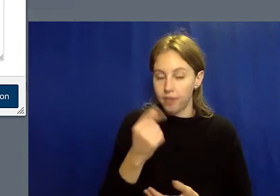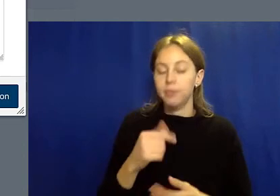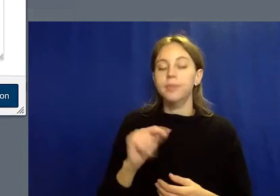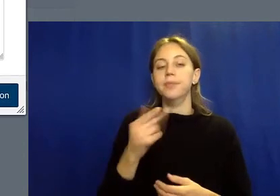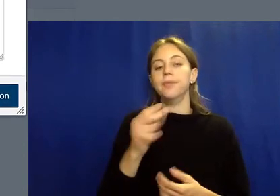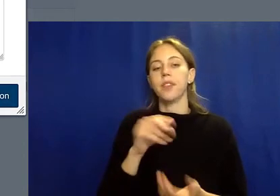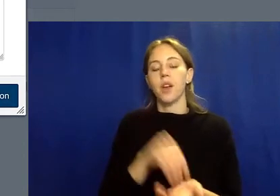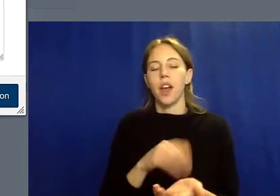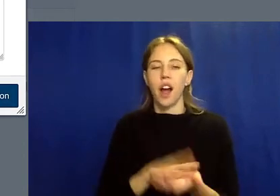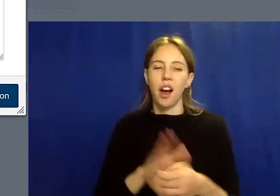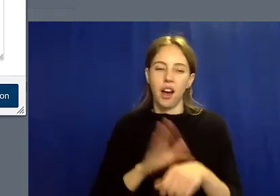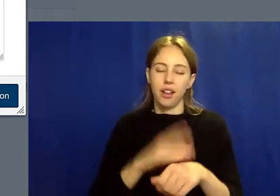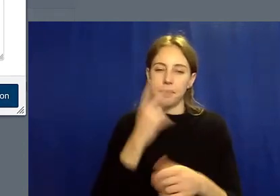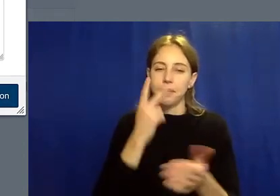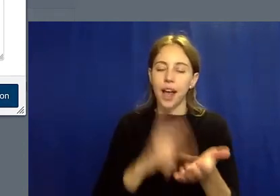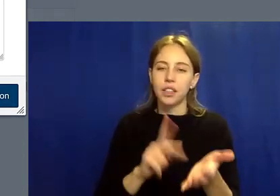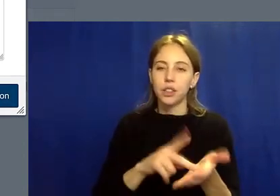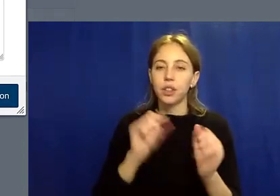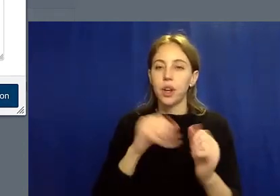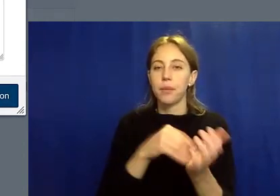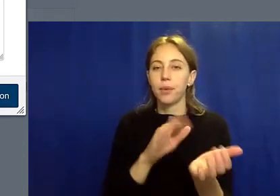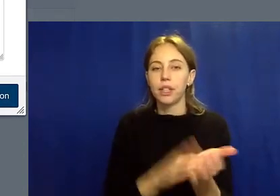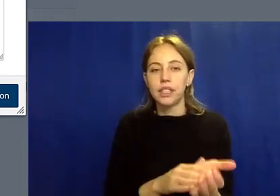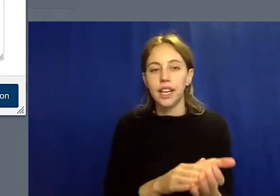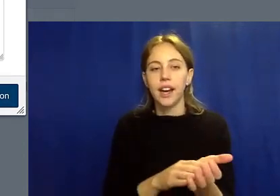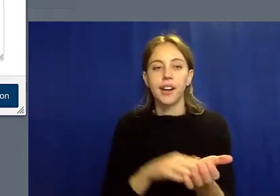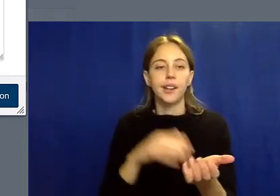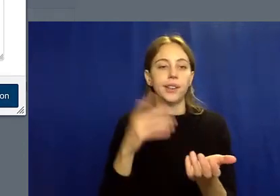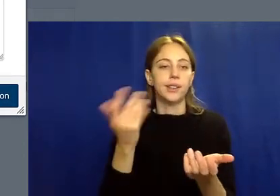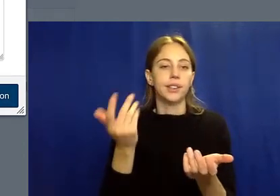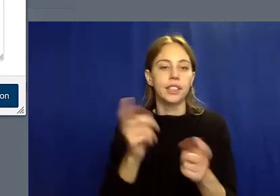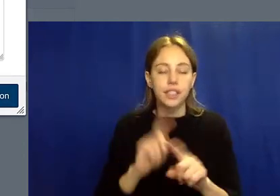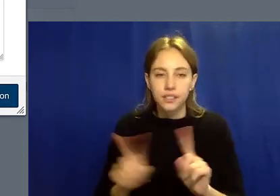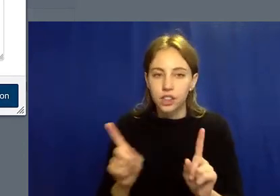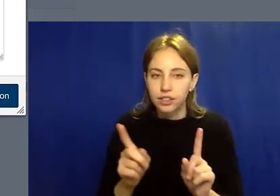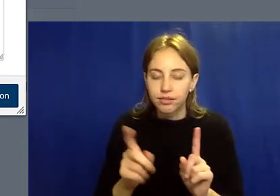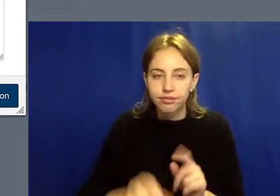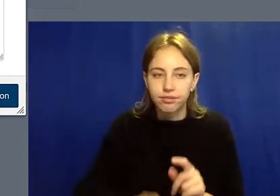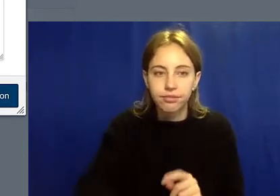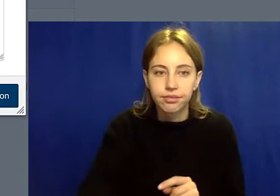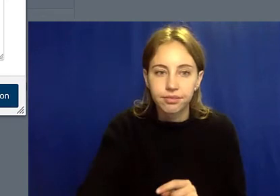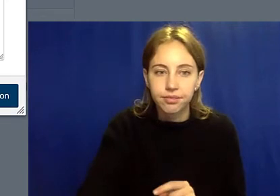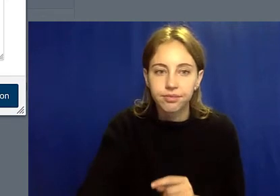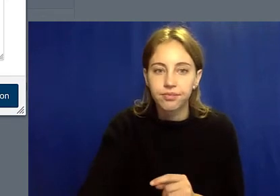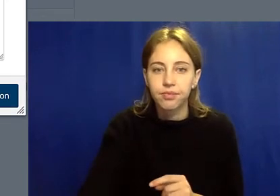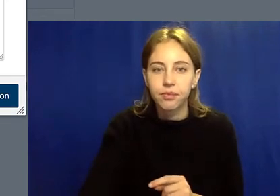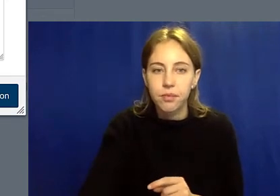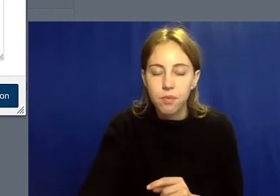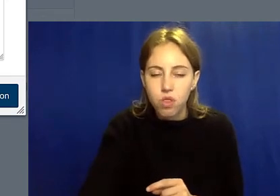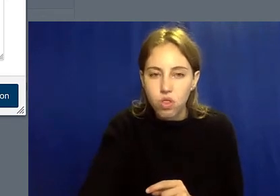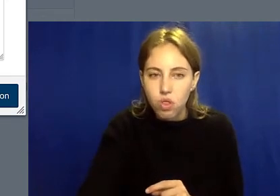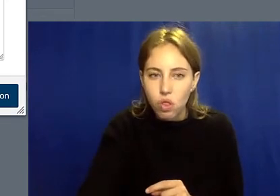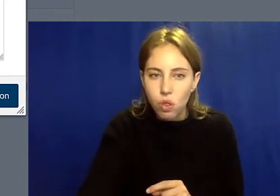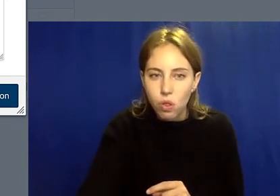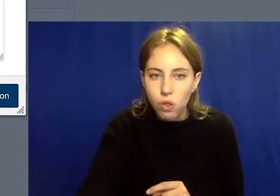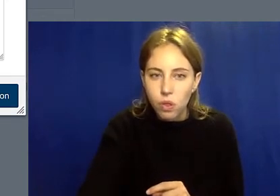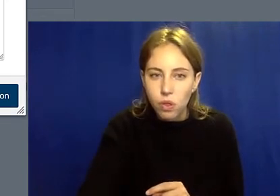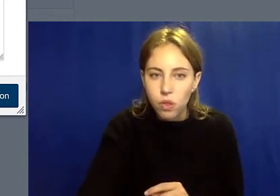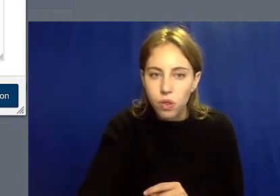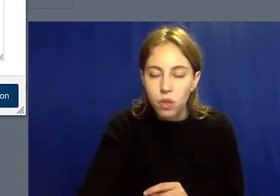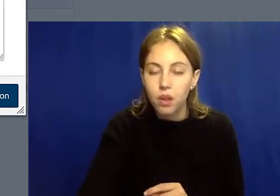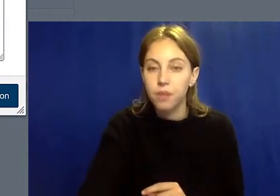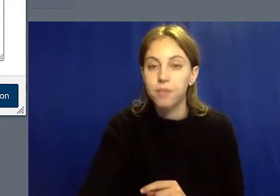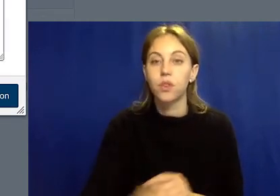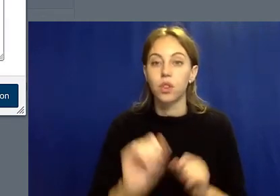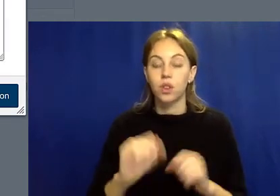the pencil, we could do a use of sources, would be one criterion. And then